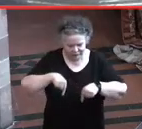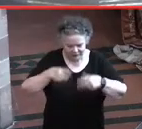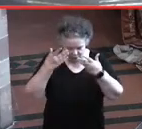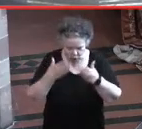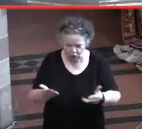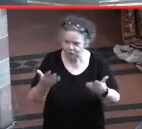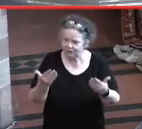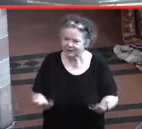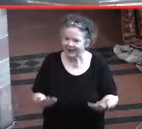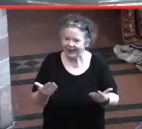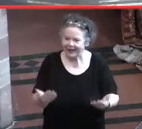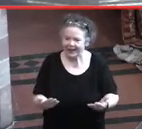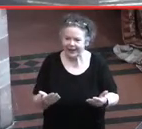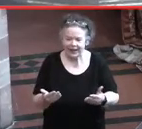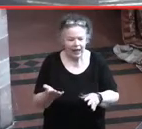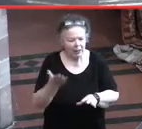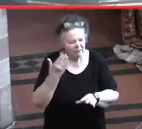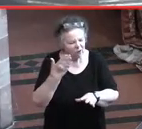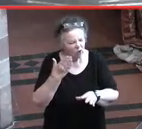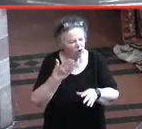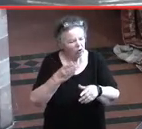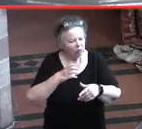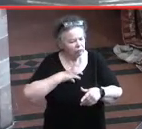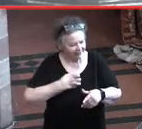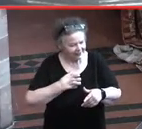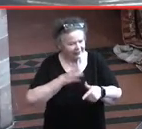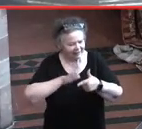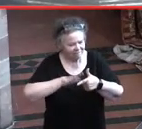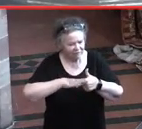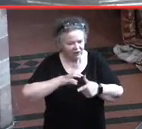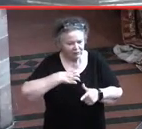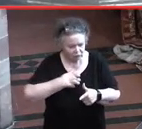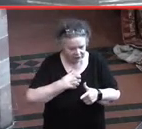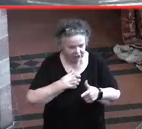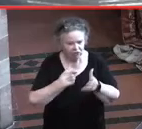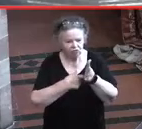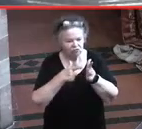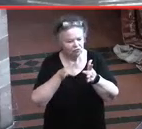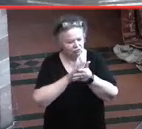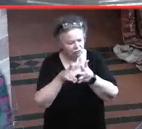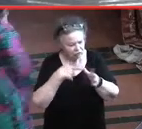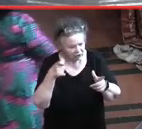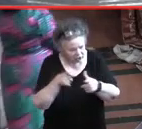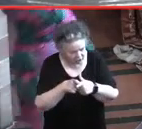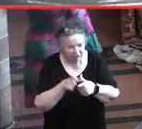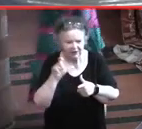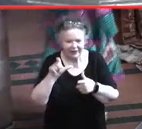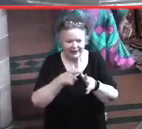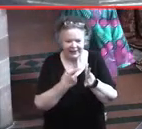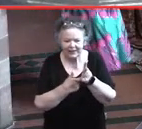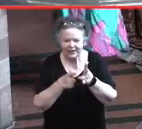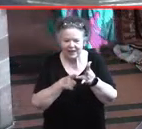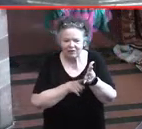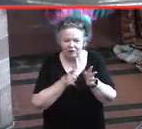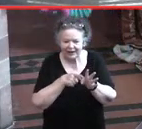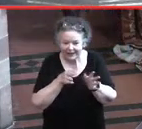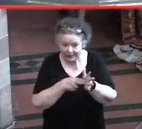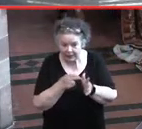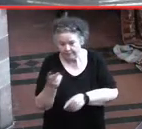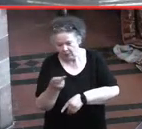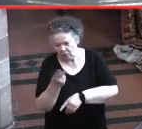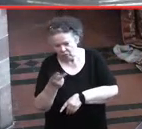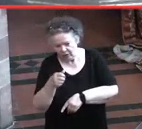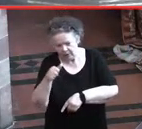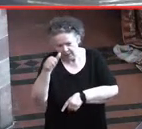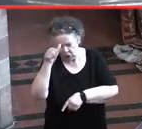service, our former president and vice president of conference, Richard Teal and Carolyn Lawrence. Richard and Carolyn know,